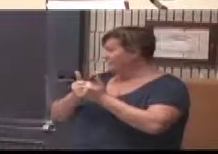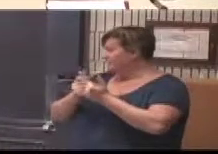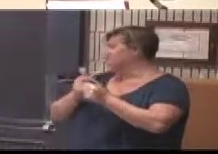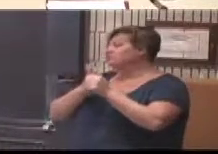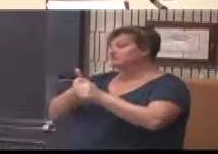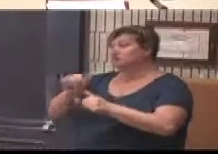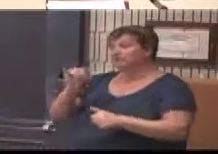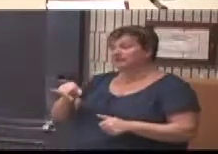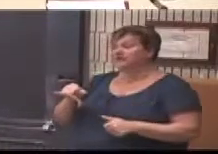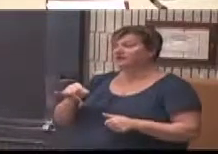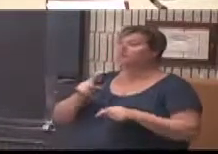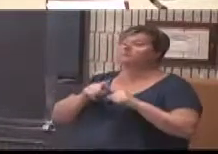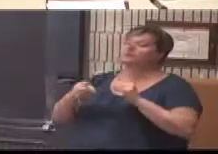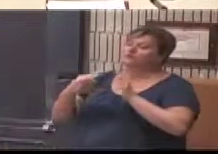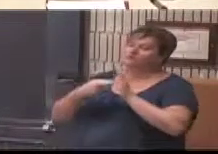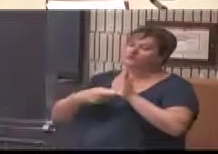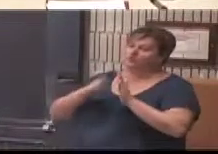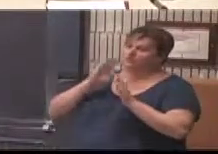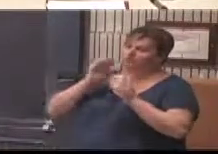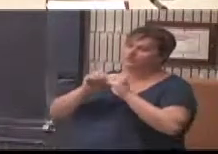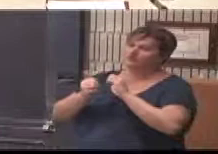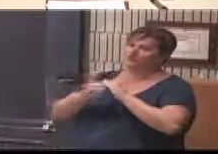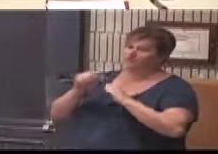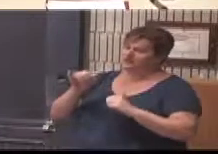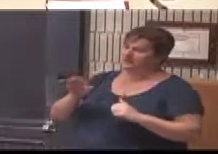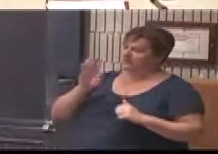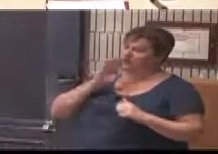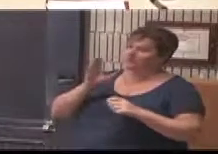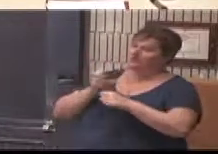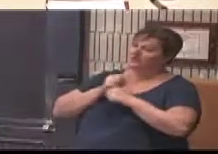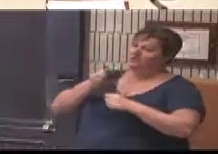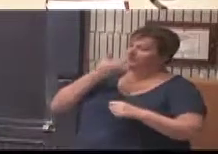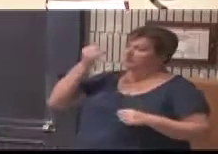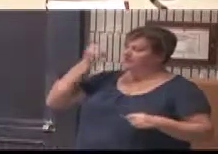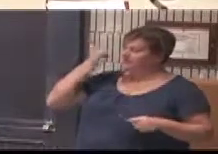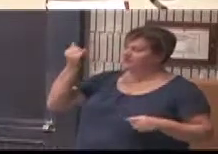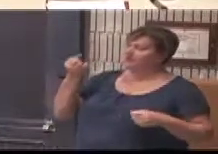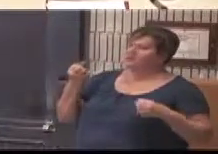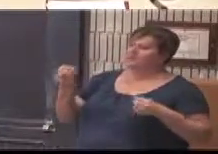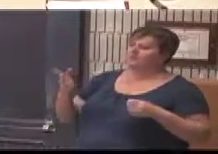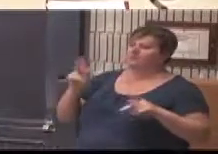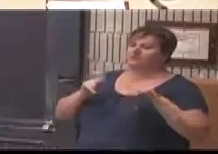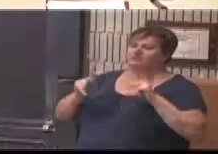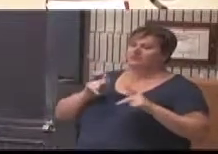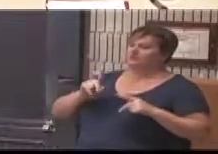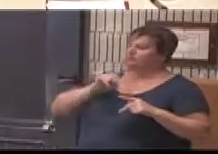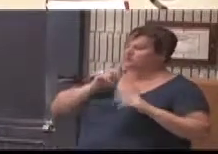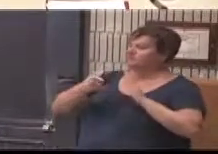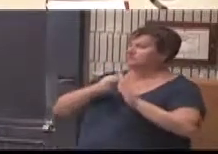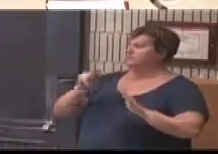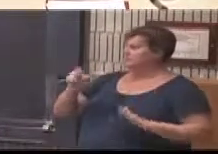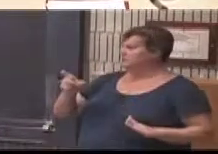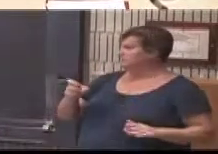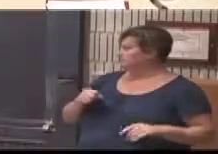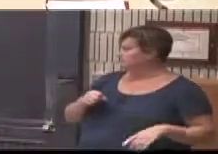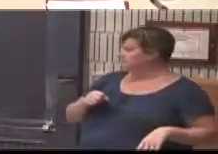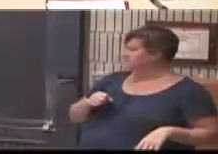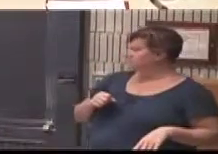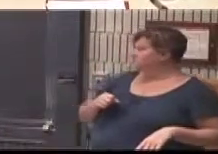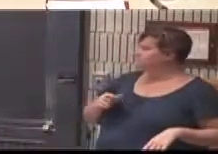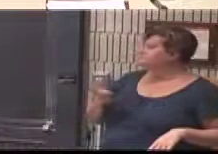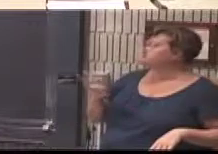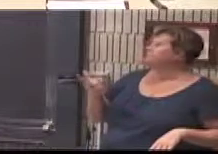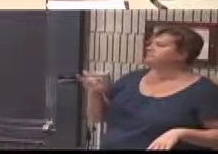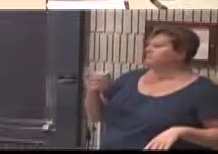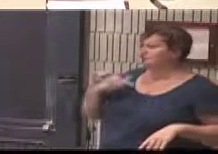way. But the registry is really going to change that, because we will get a better idea of how many people have actually been diagnosed with ALS. And